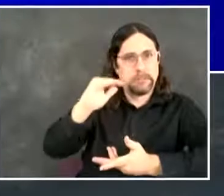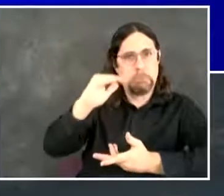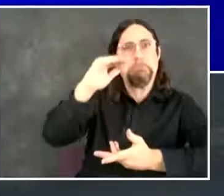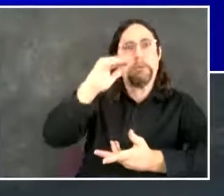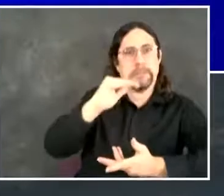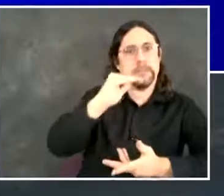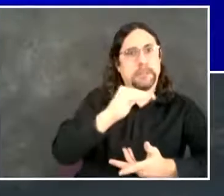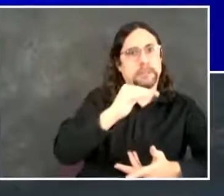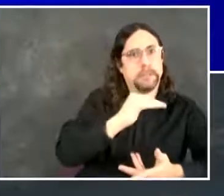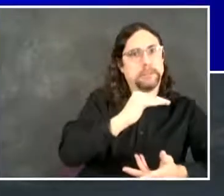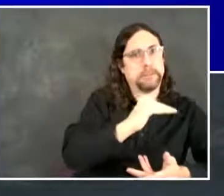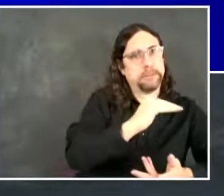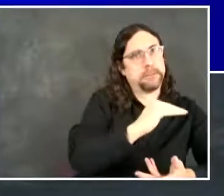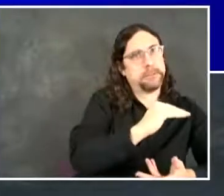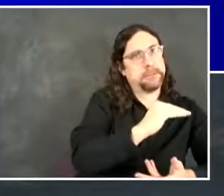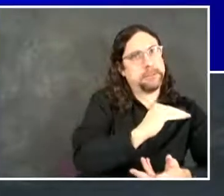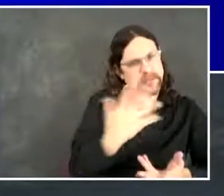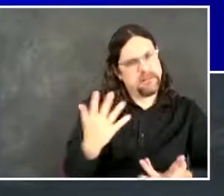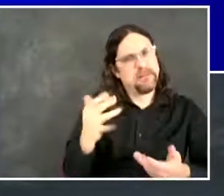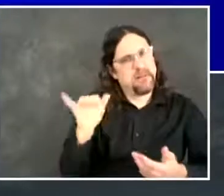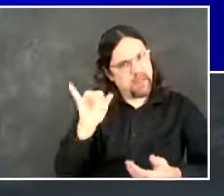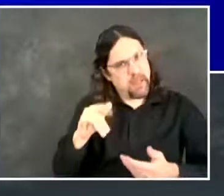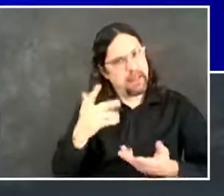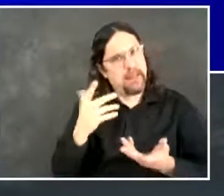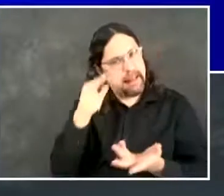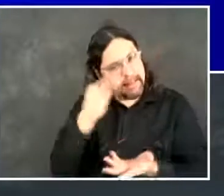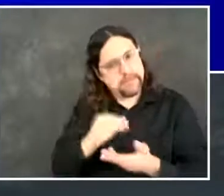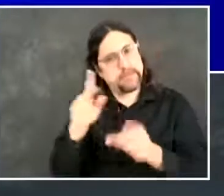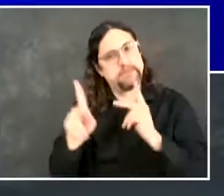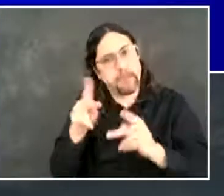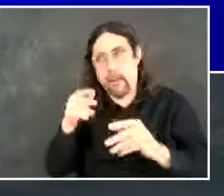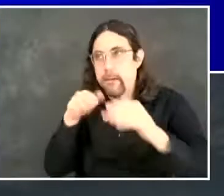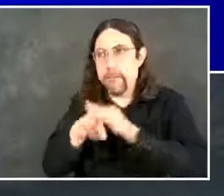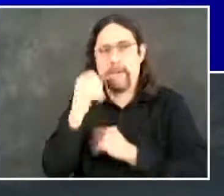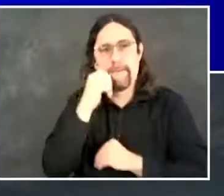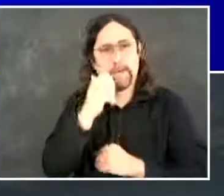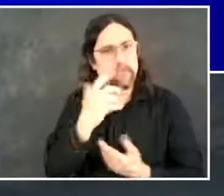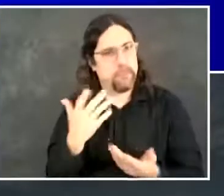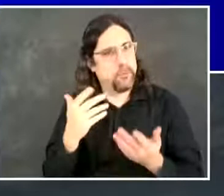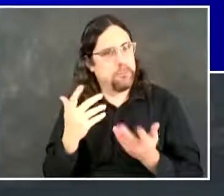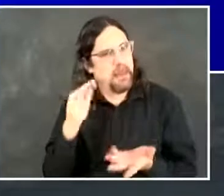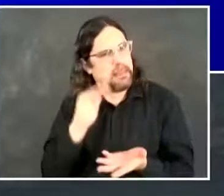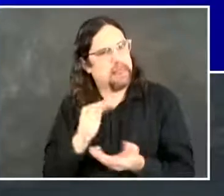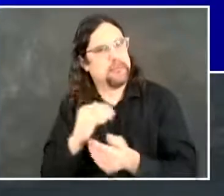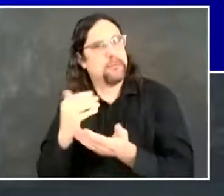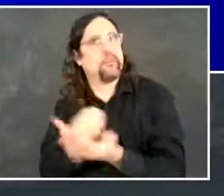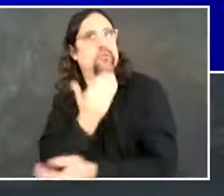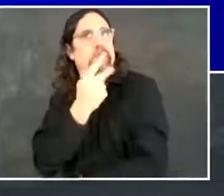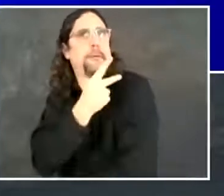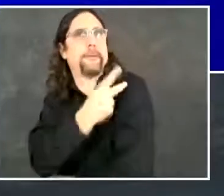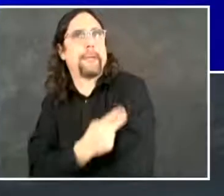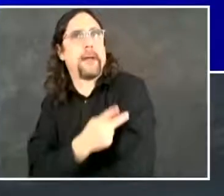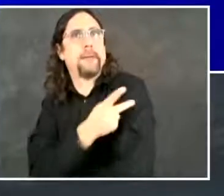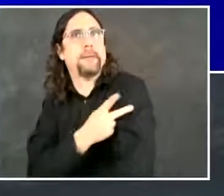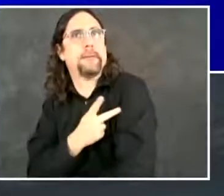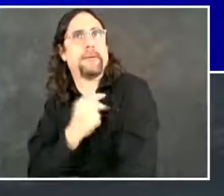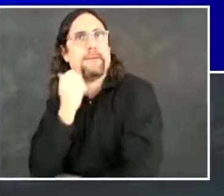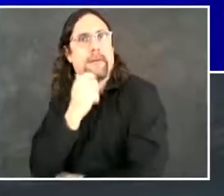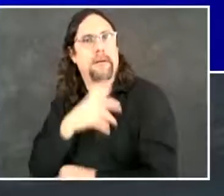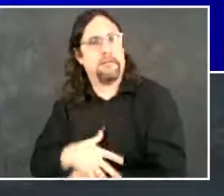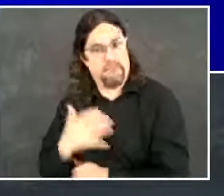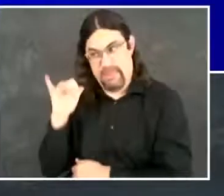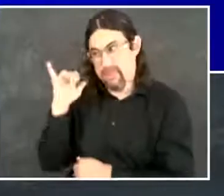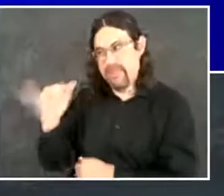Now, when you look at the progress, the peak that we experienced with this disease, we now know back on March